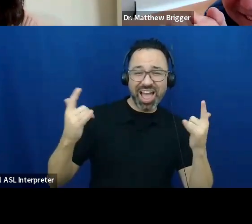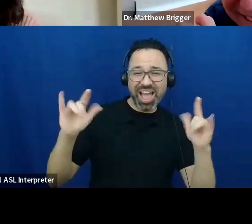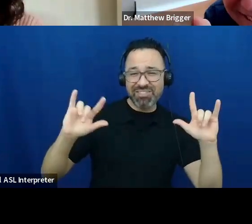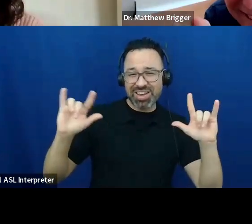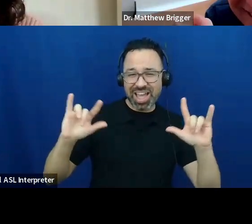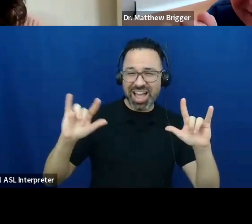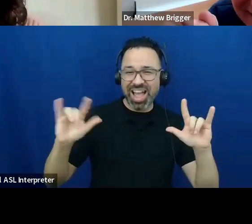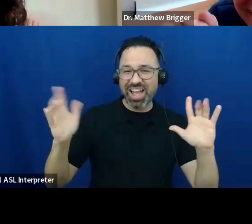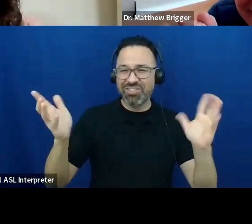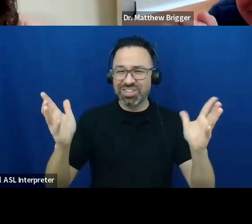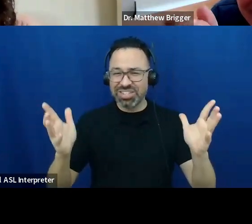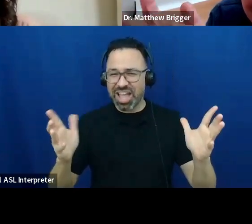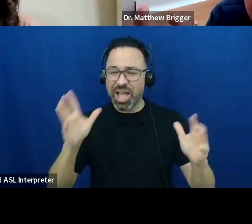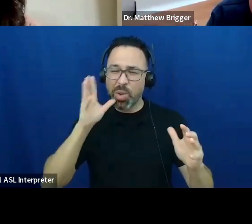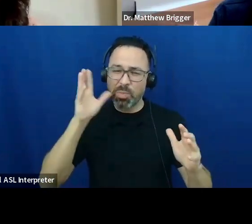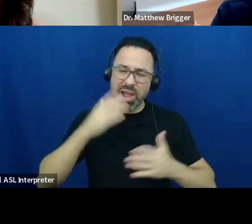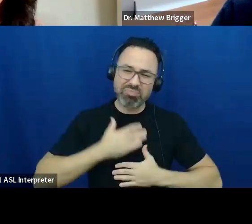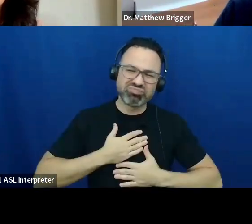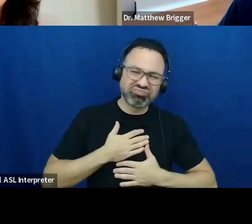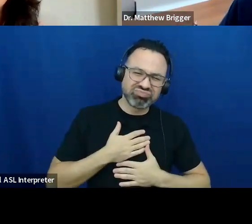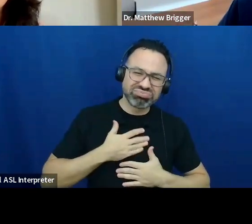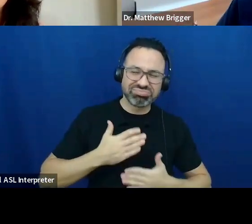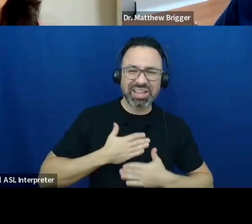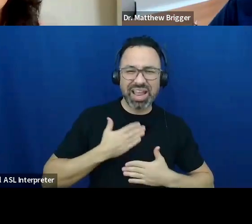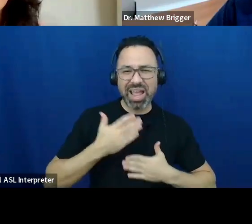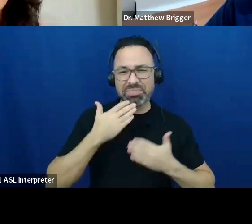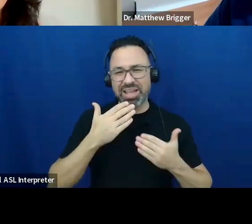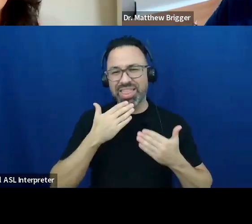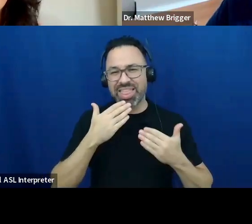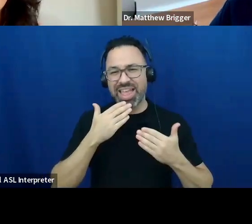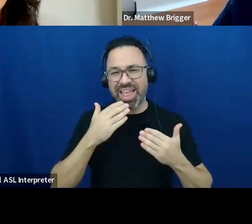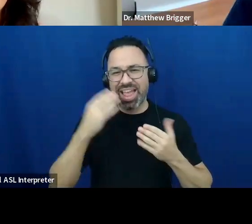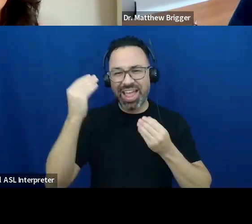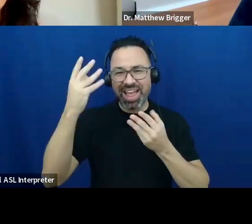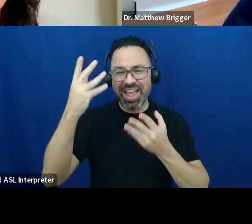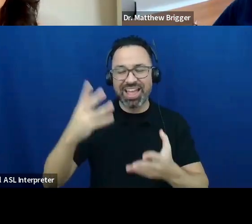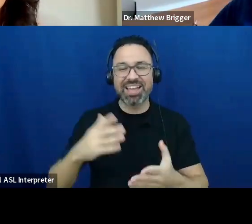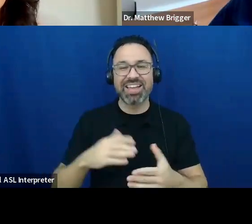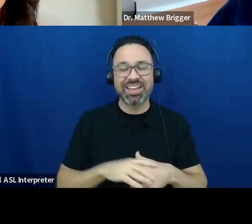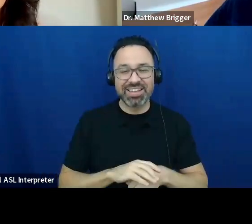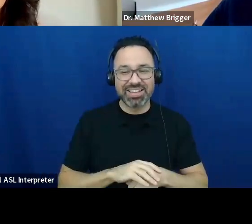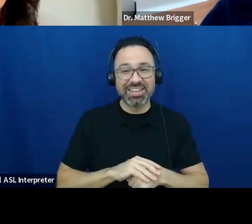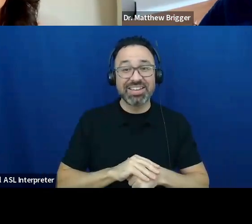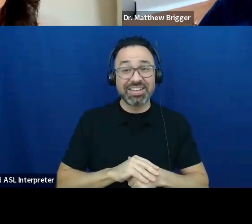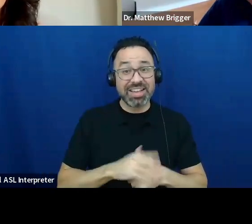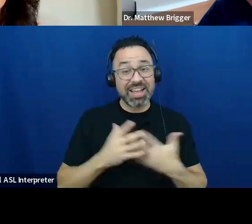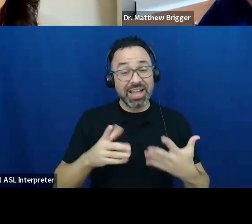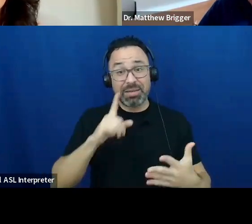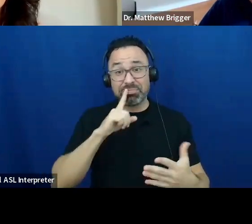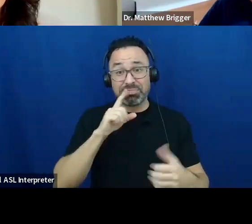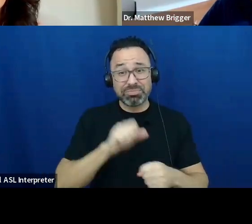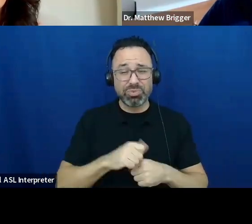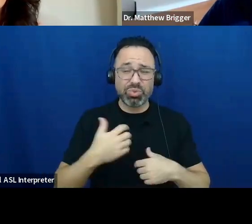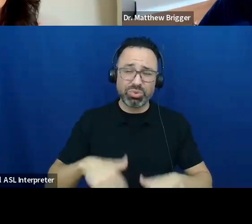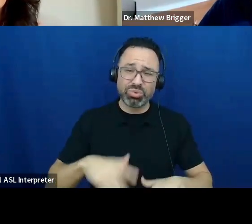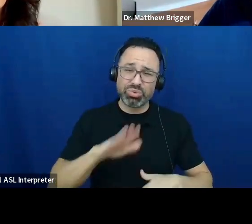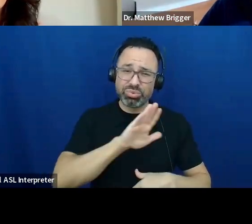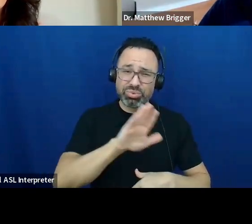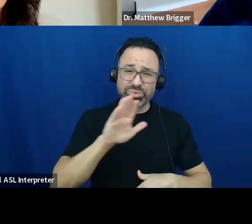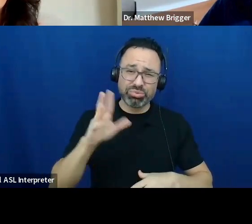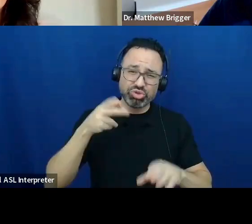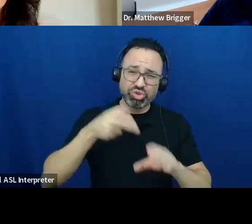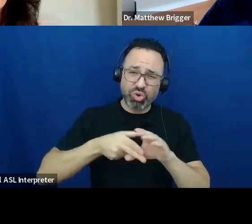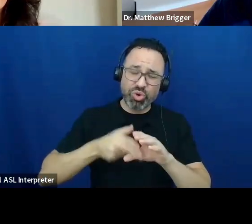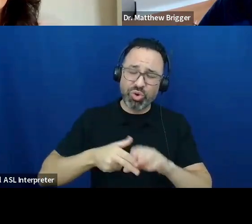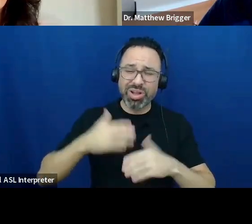box. Parents are really grateful and happy for the information. And we definitely thank you for your time, for